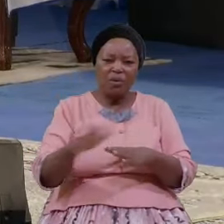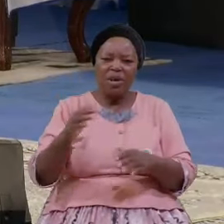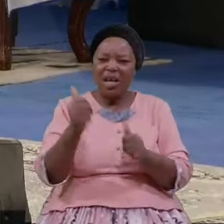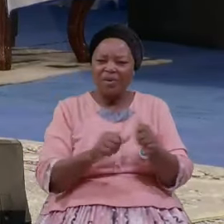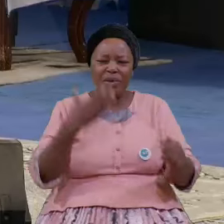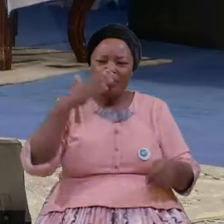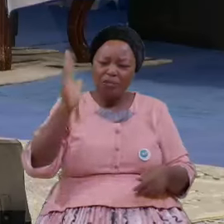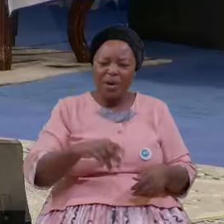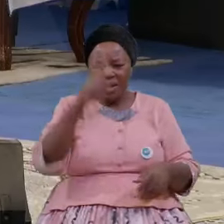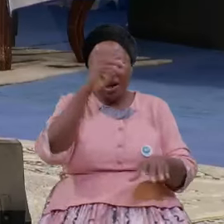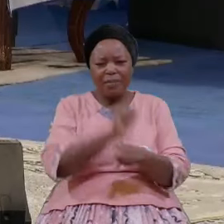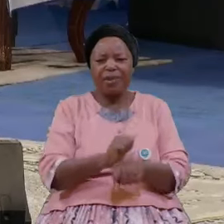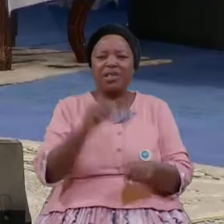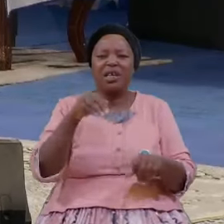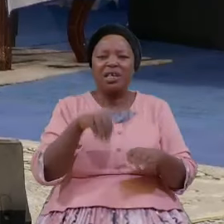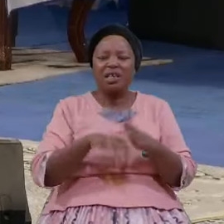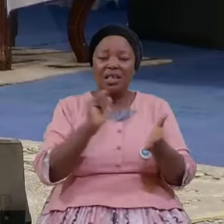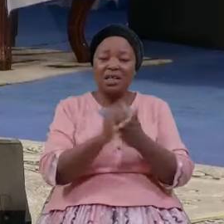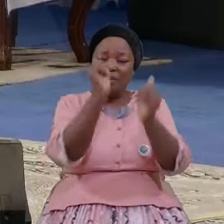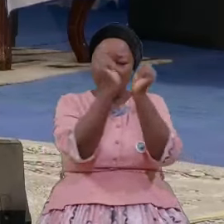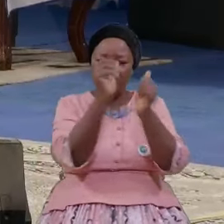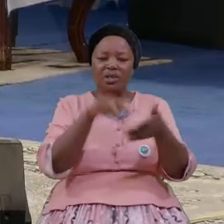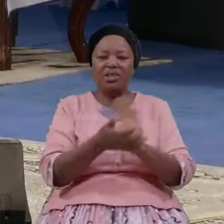habit that bound you.